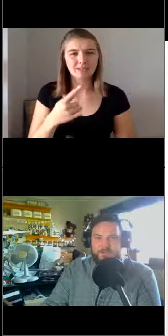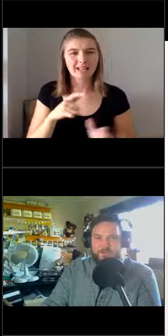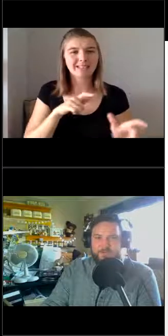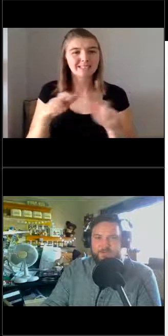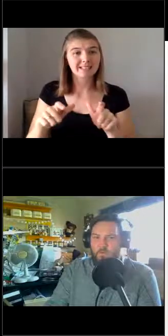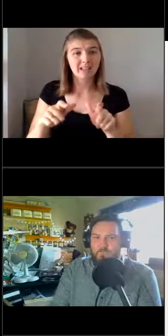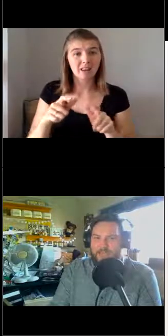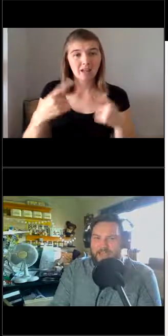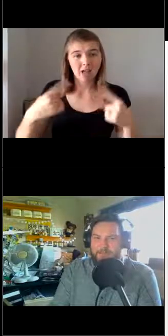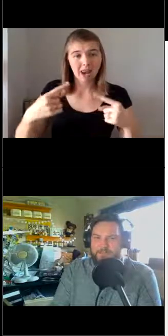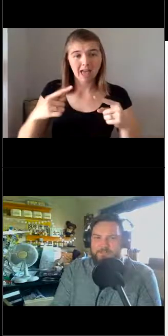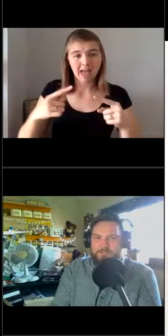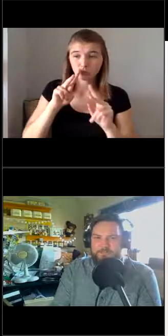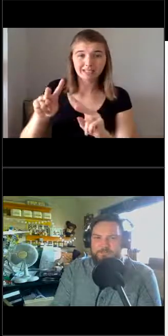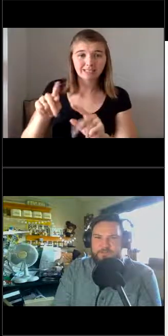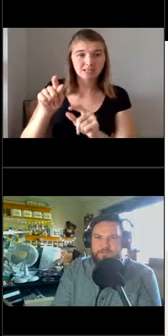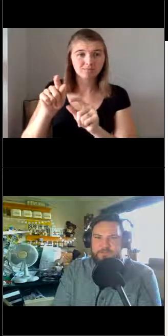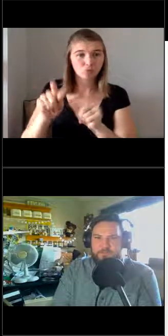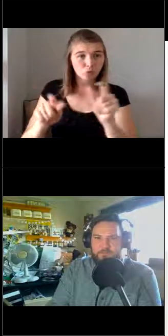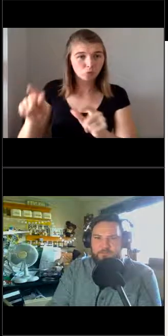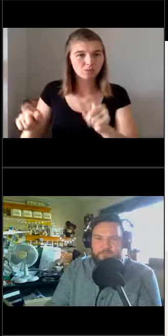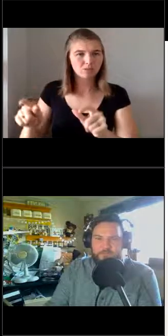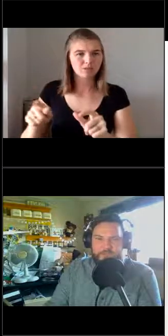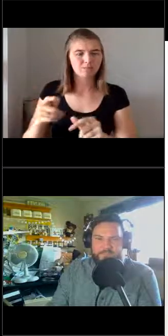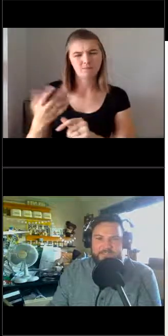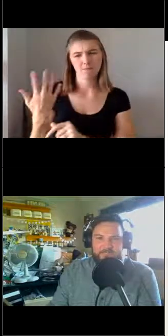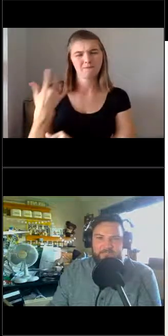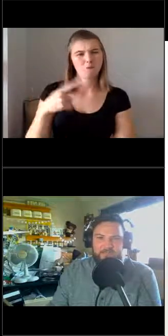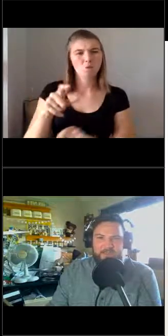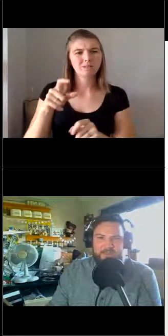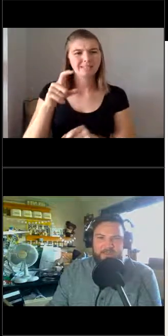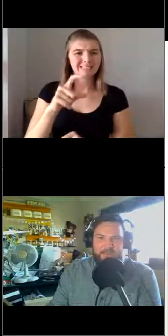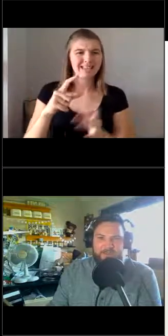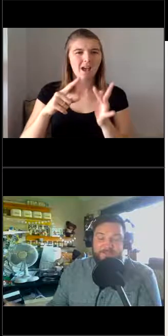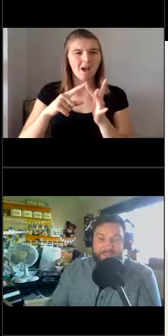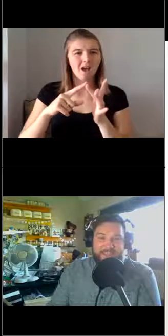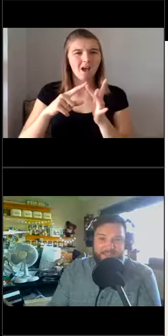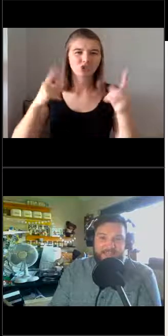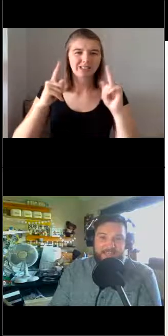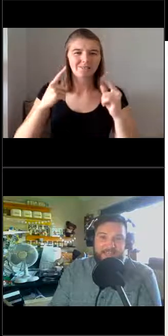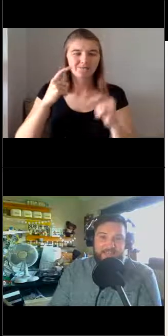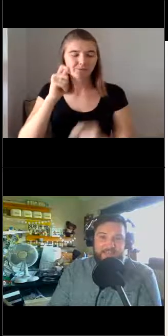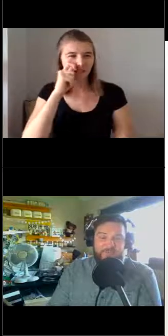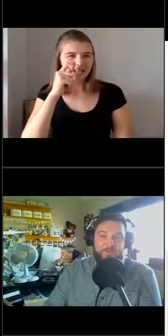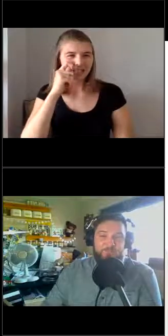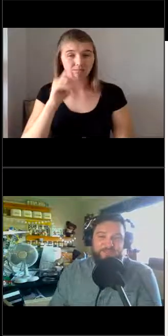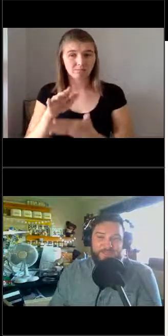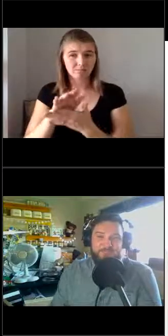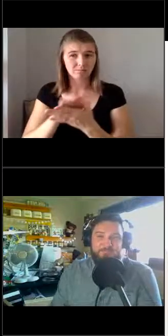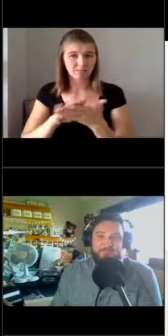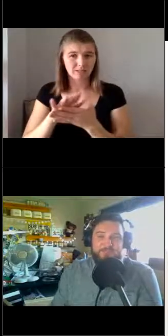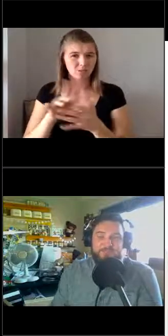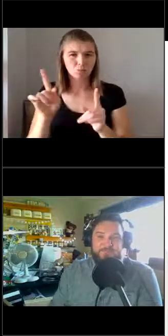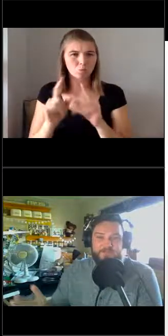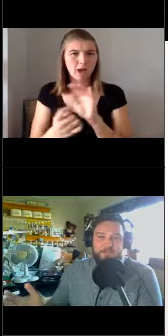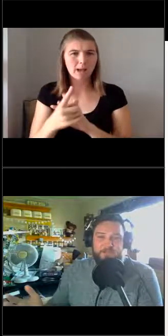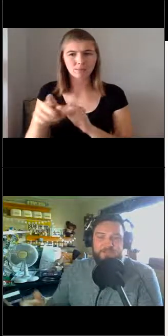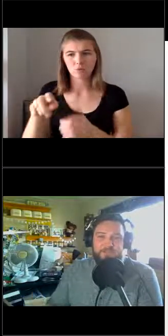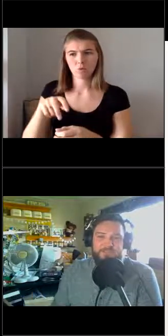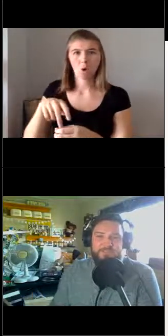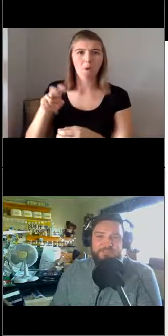So what happened to your students? Did you manage to get them other places? They clearly have been through the same